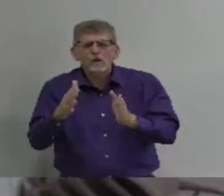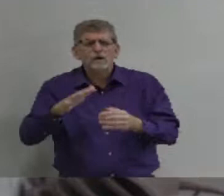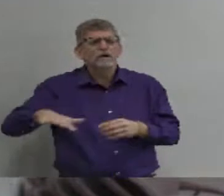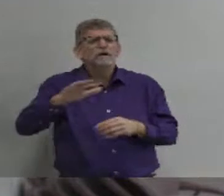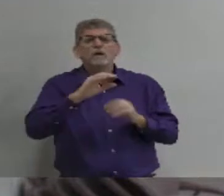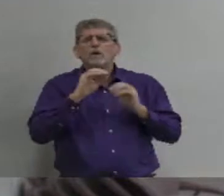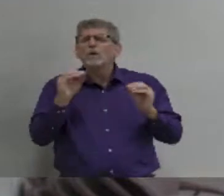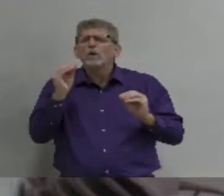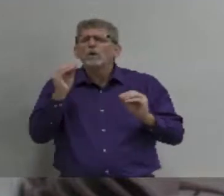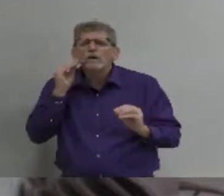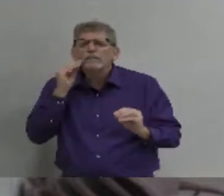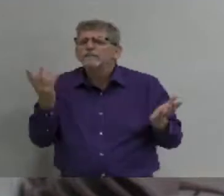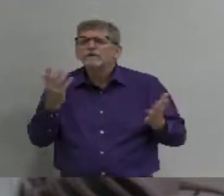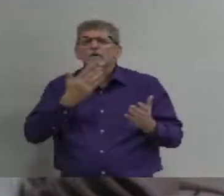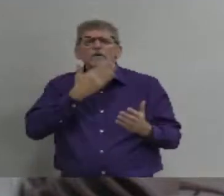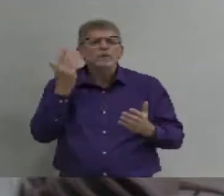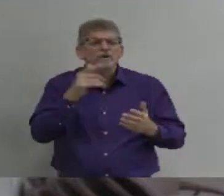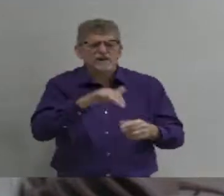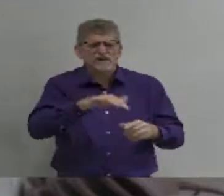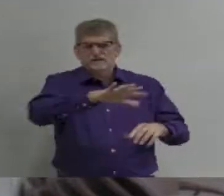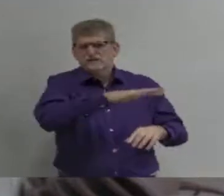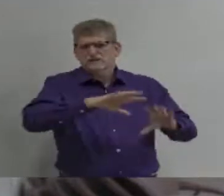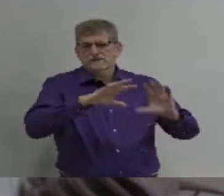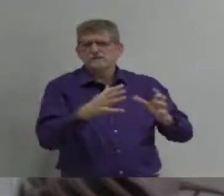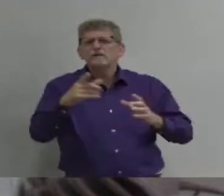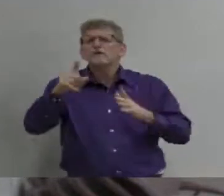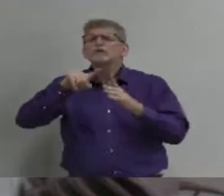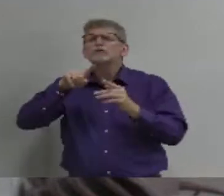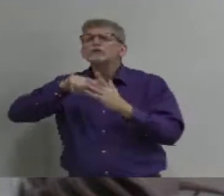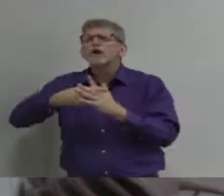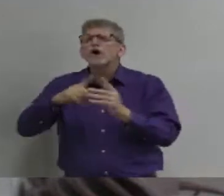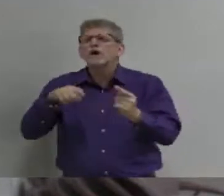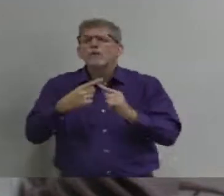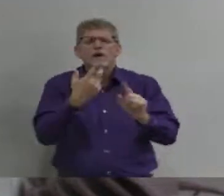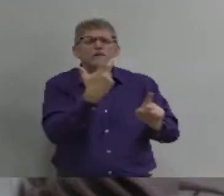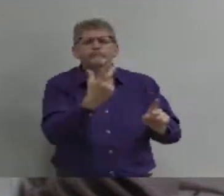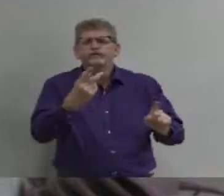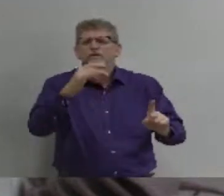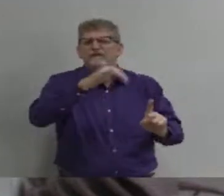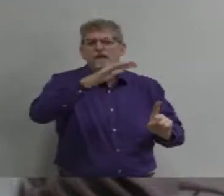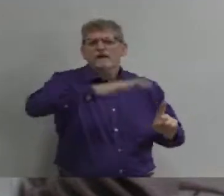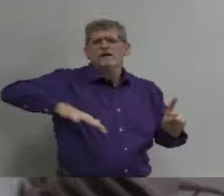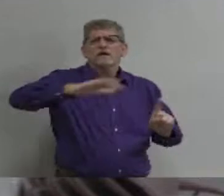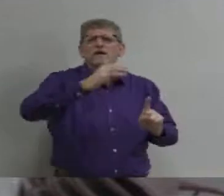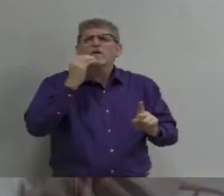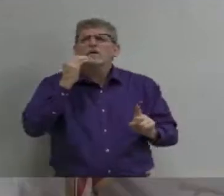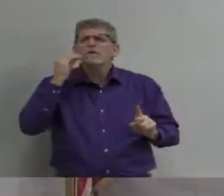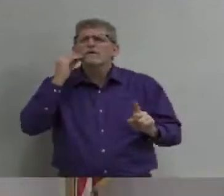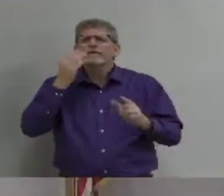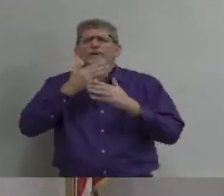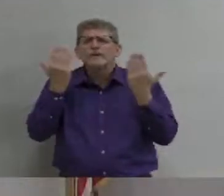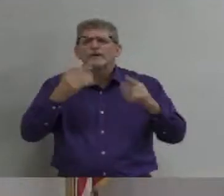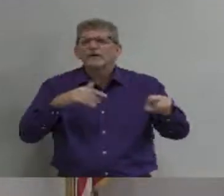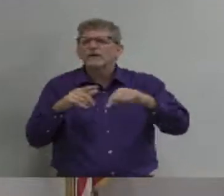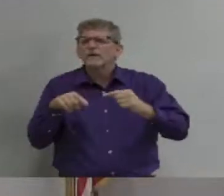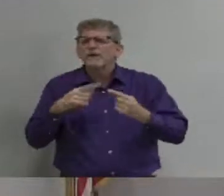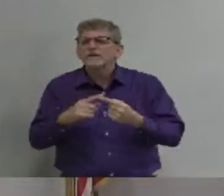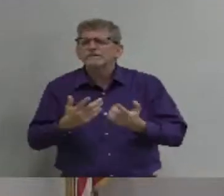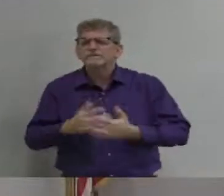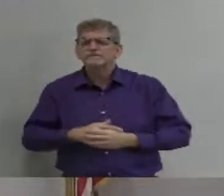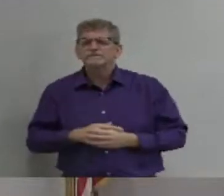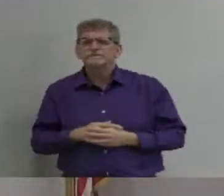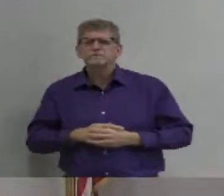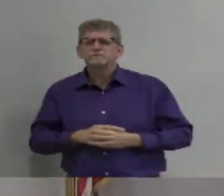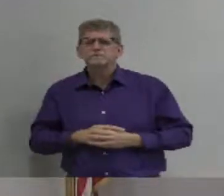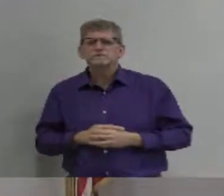did that effort start, and how many were you able to vaccinate since that's begun? Sure. I believe the first day was it last Friday, Kayla? Yeah. Kayla, if you want to